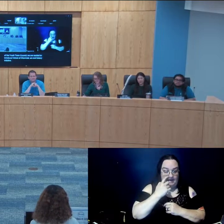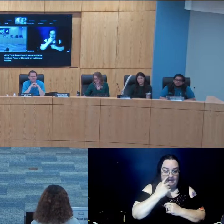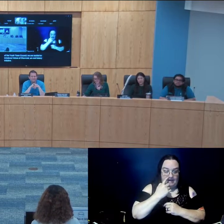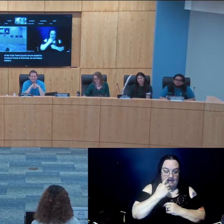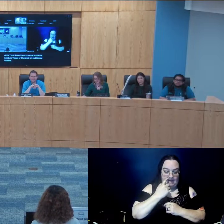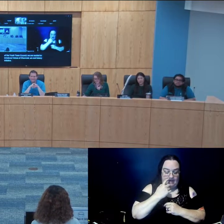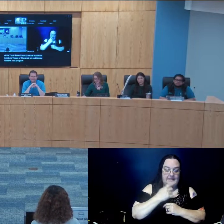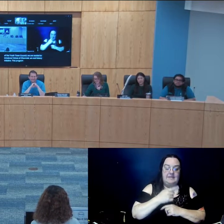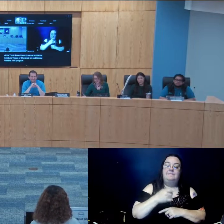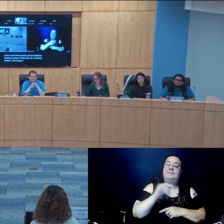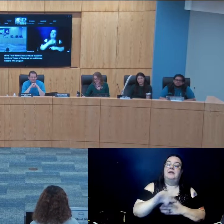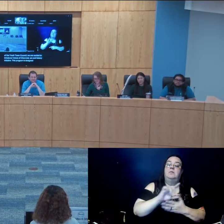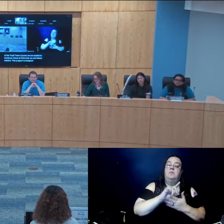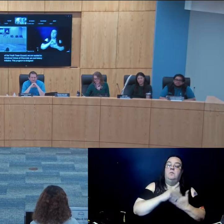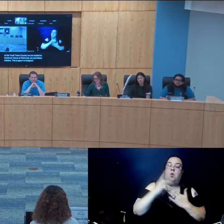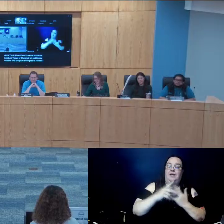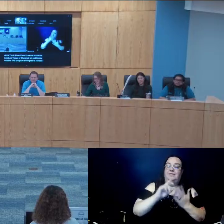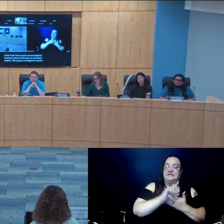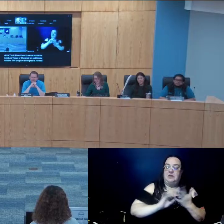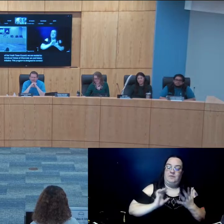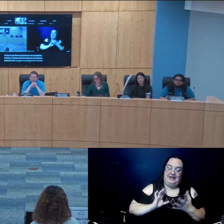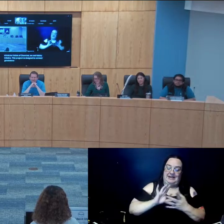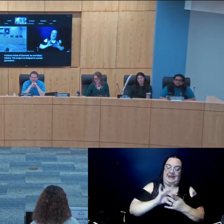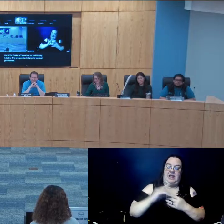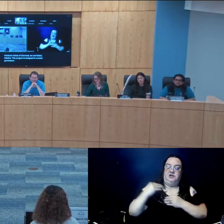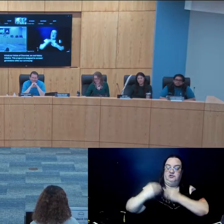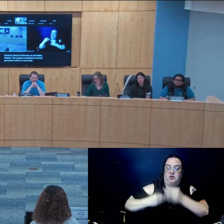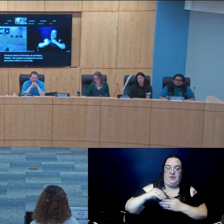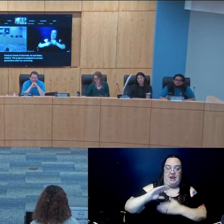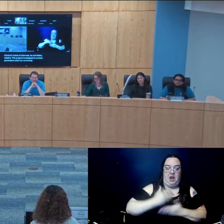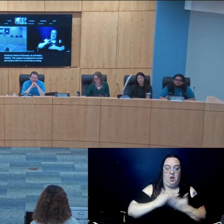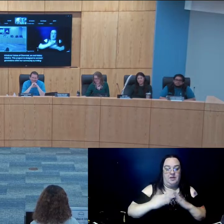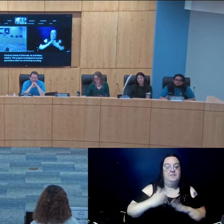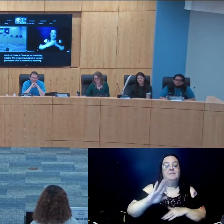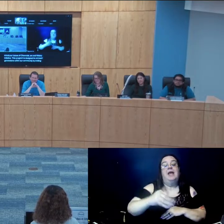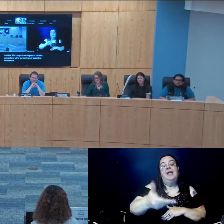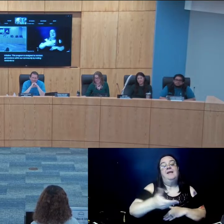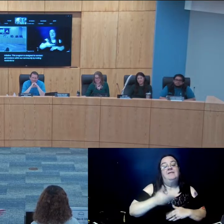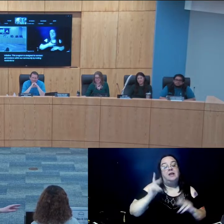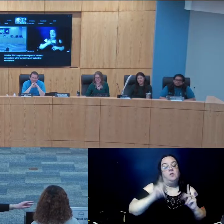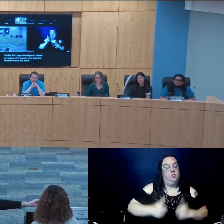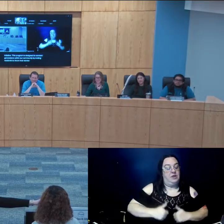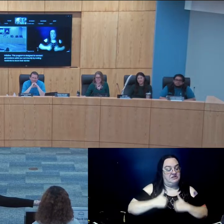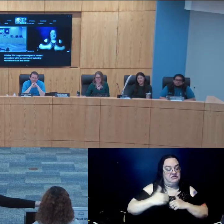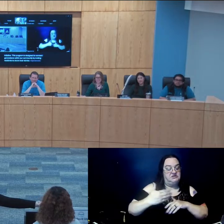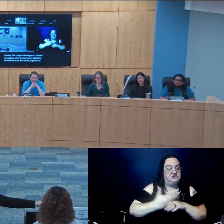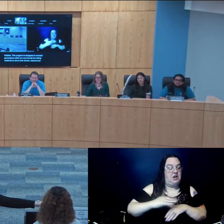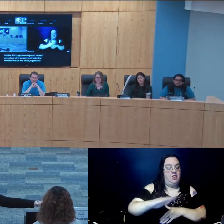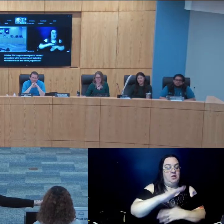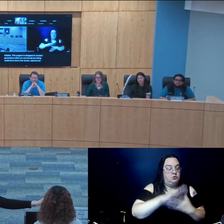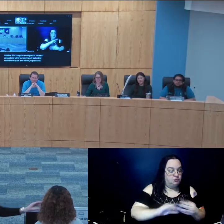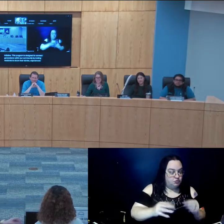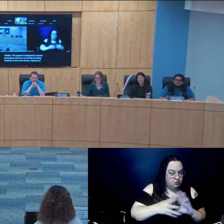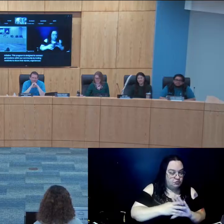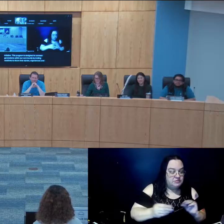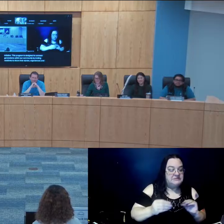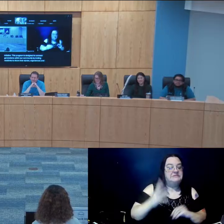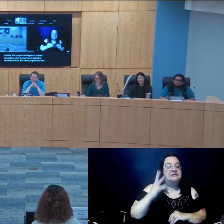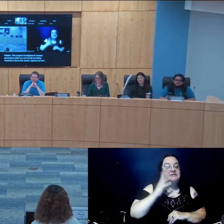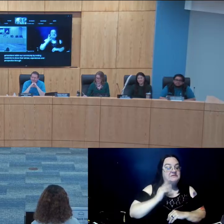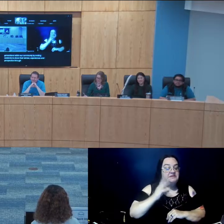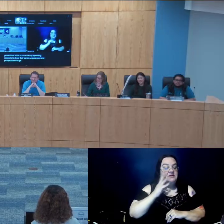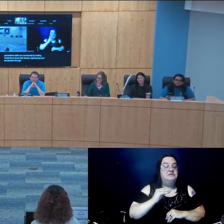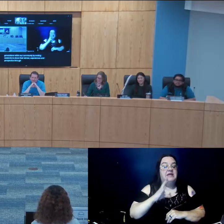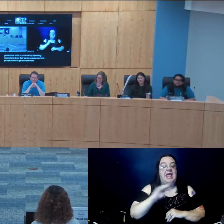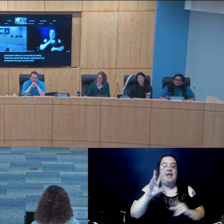This program is designed to connect generations within our community by inviting residents to share their stories, experiences, and perspective through recorded